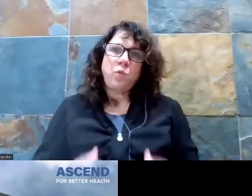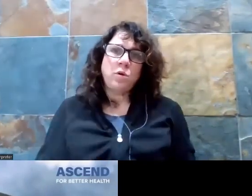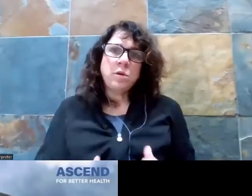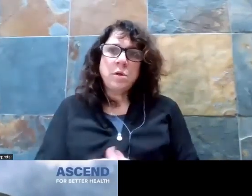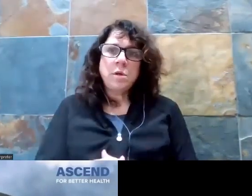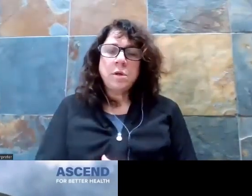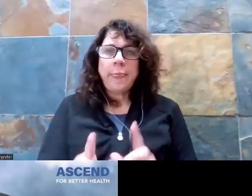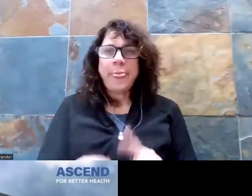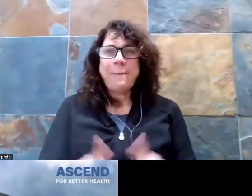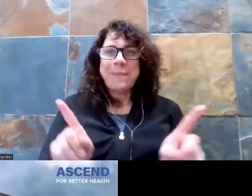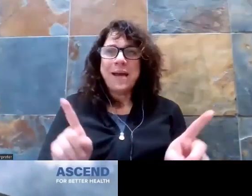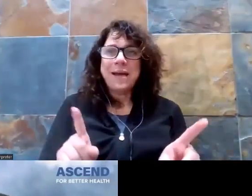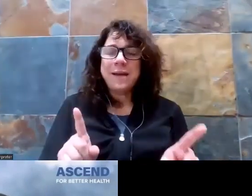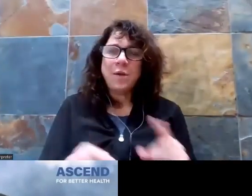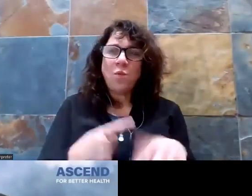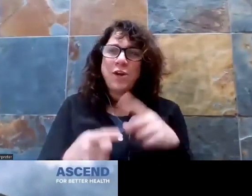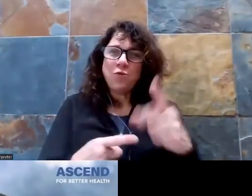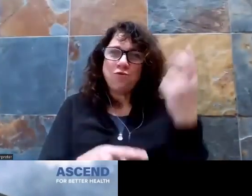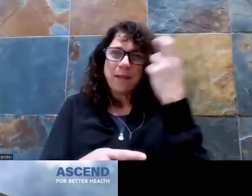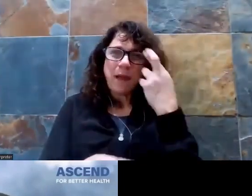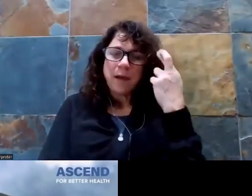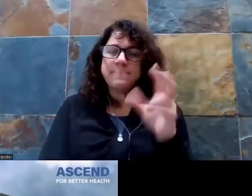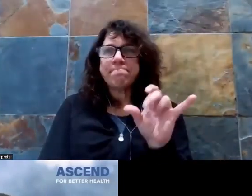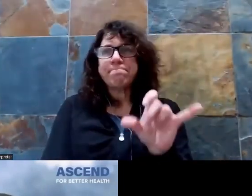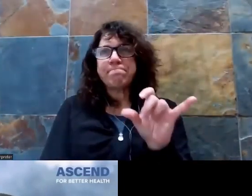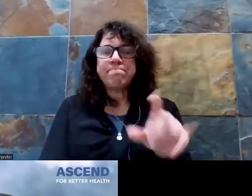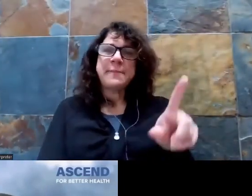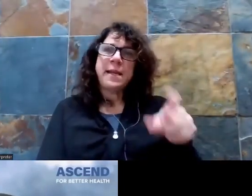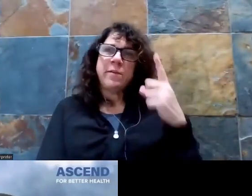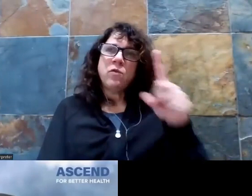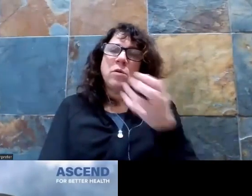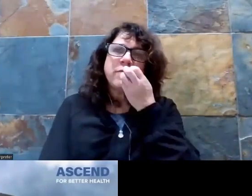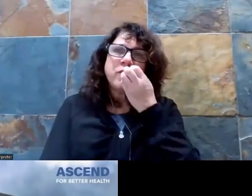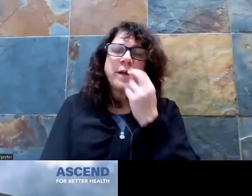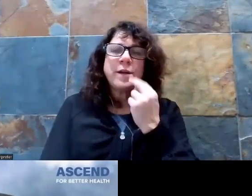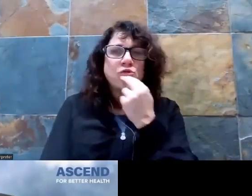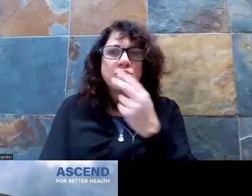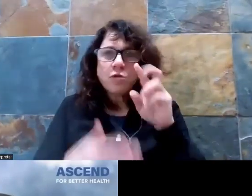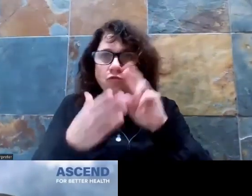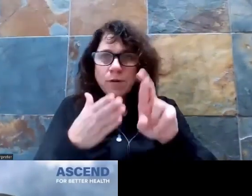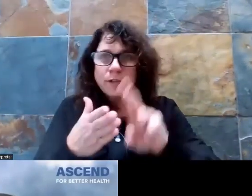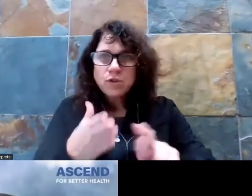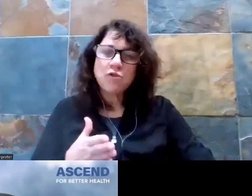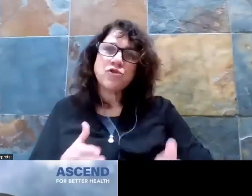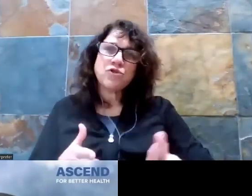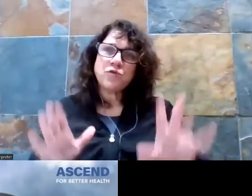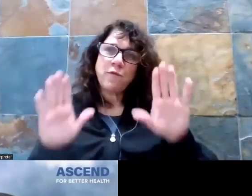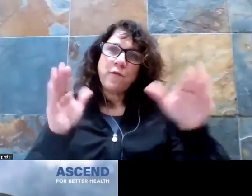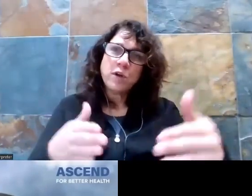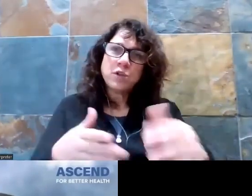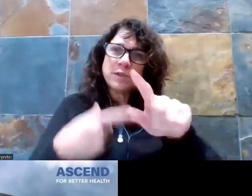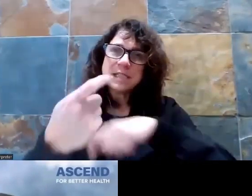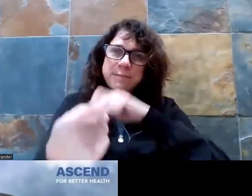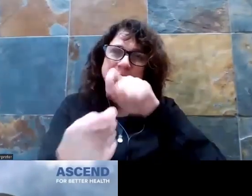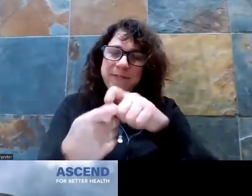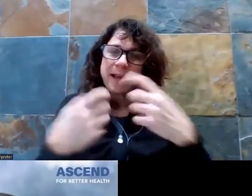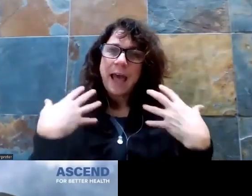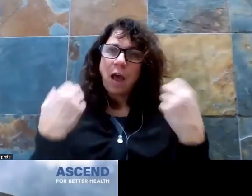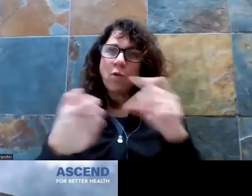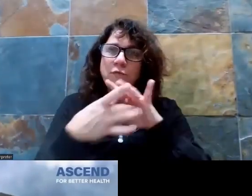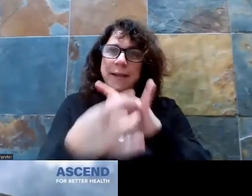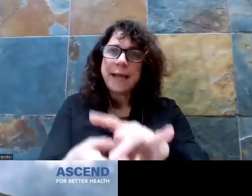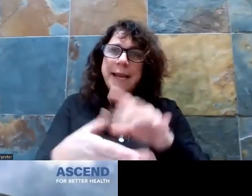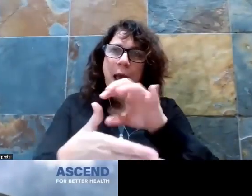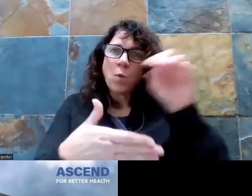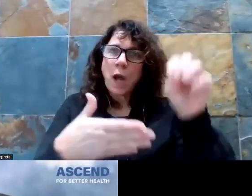But when you realize the need for food and nutrition research to focus on specific health-related